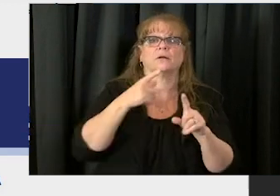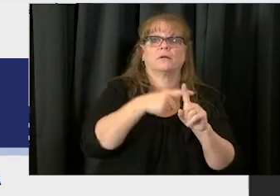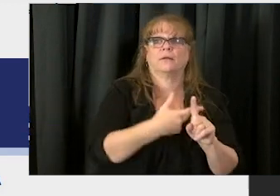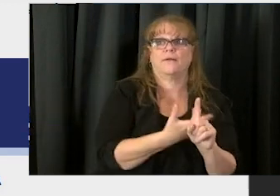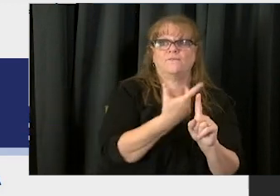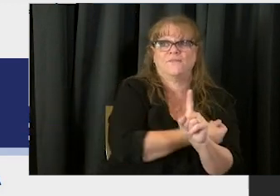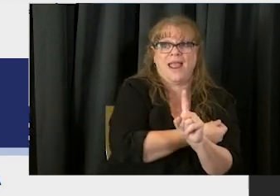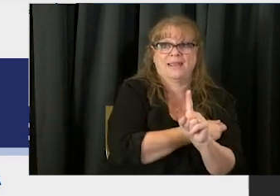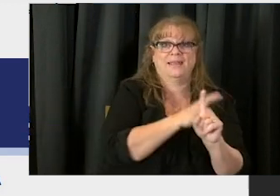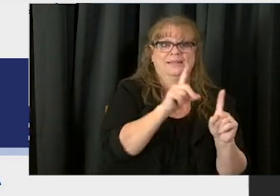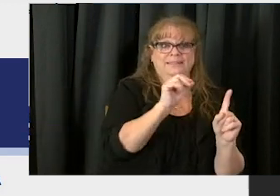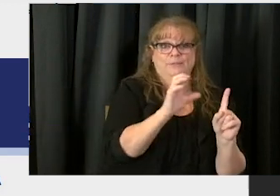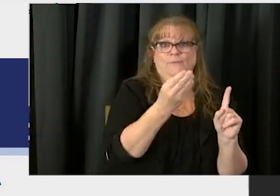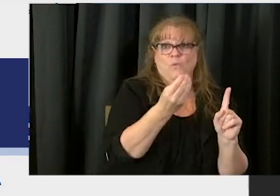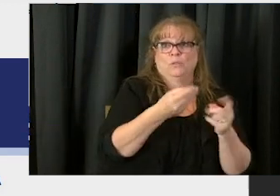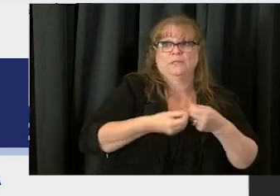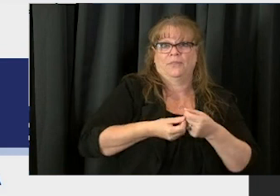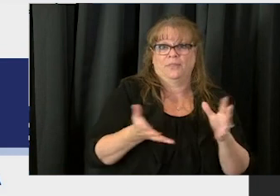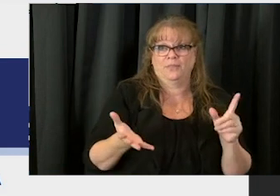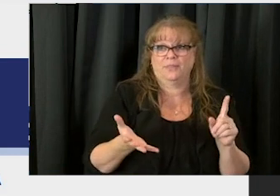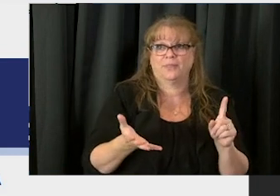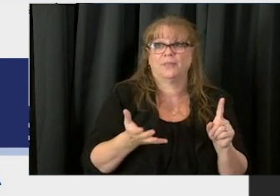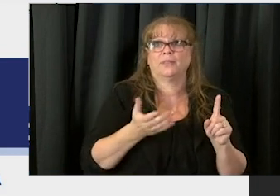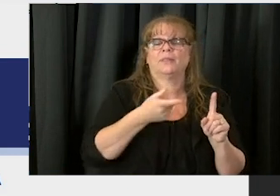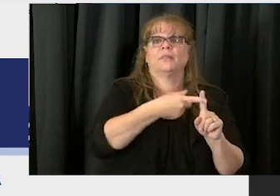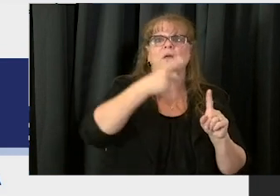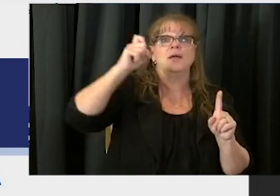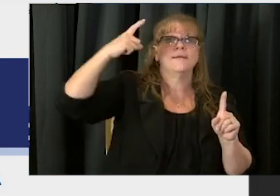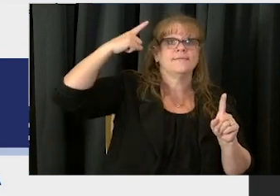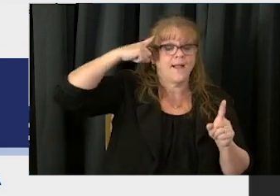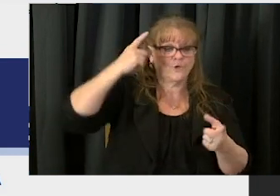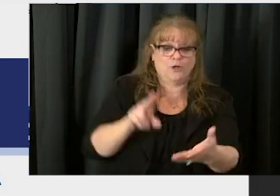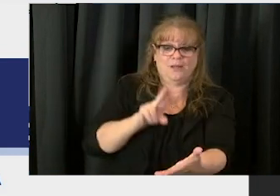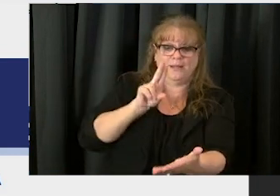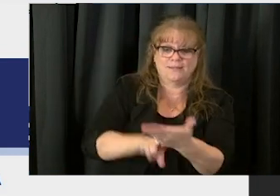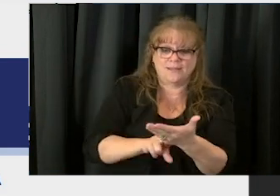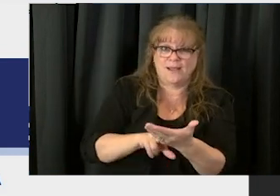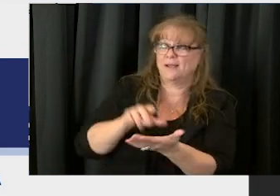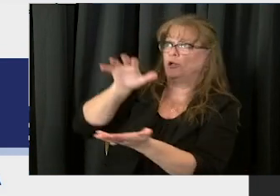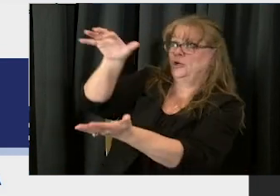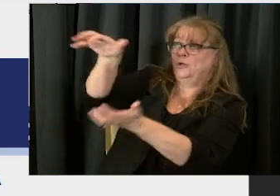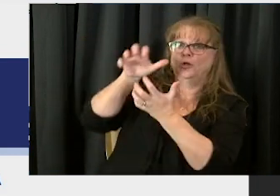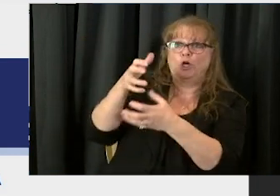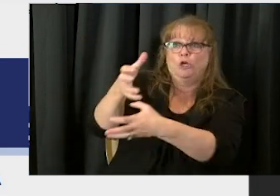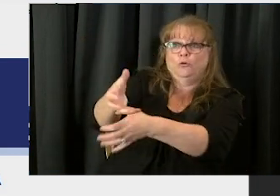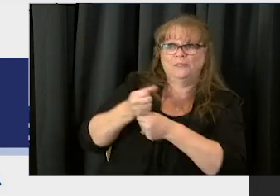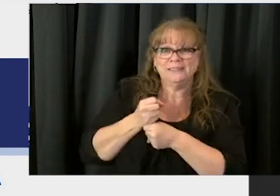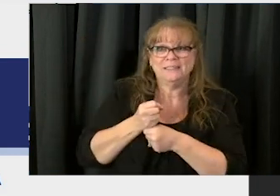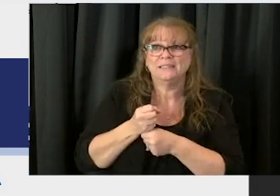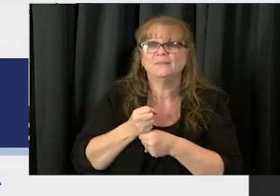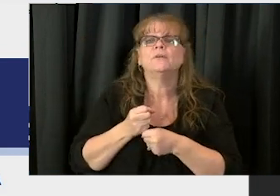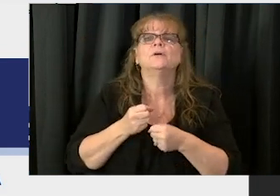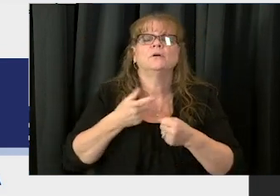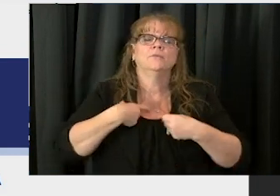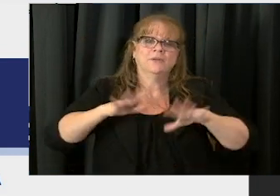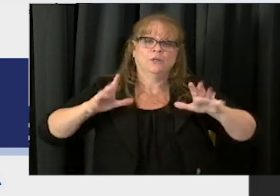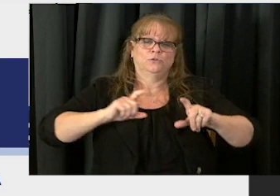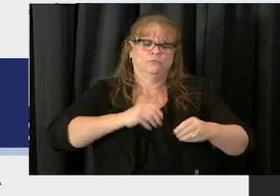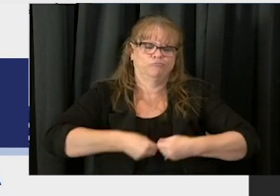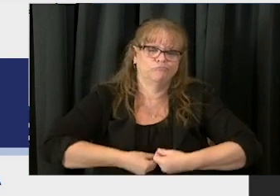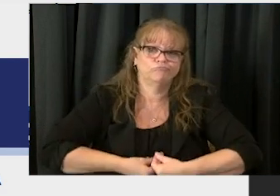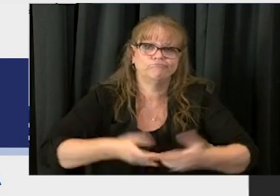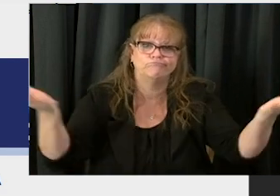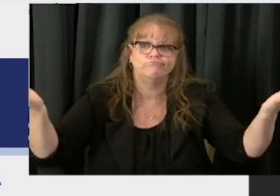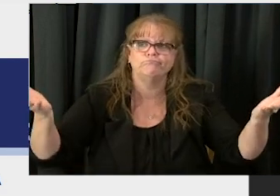then, Colorado has distributed vaccine quicker than the vast majority of other states. We are now in phase 1A,